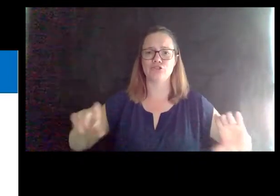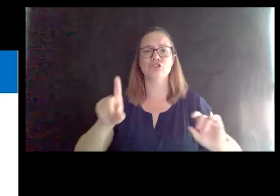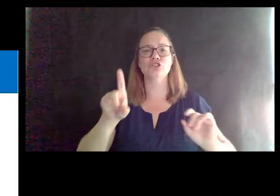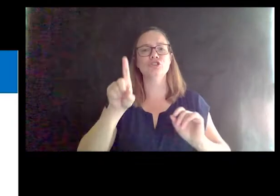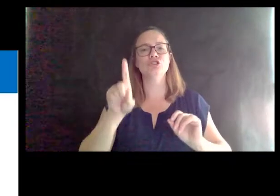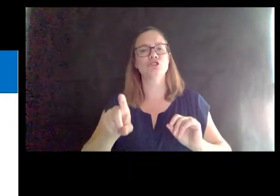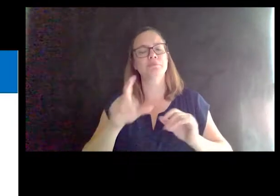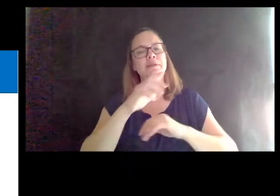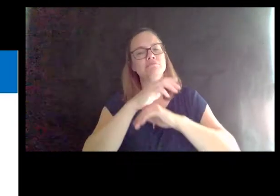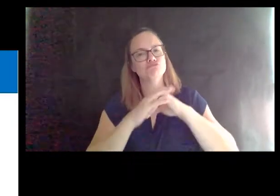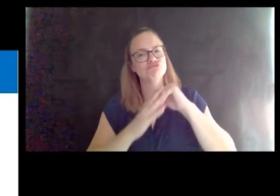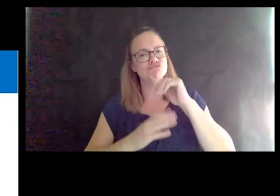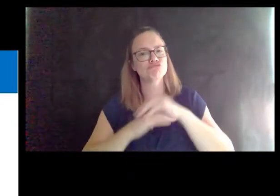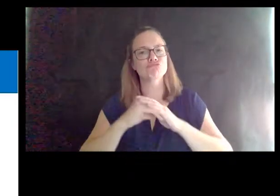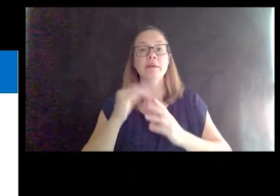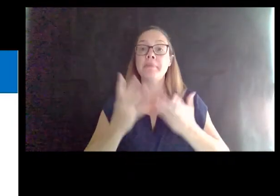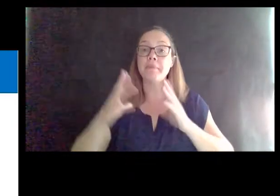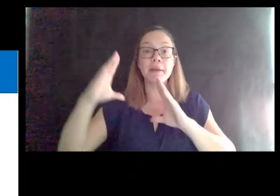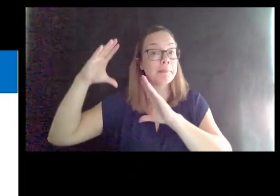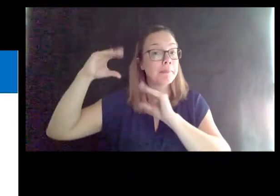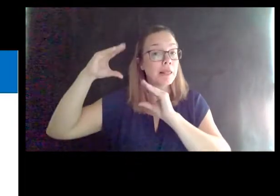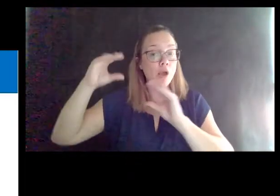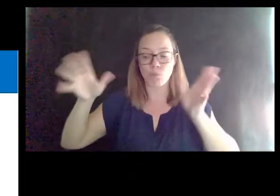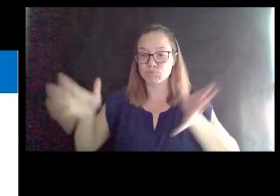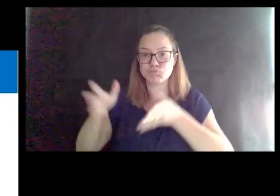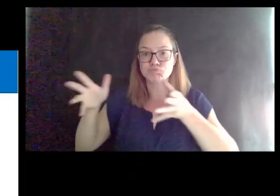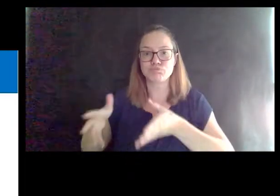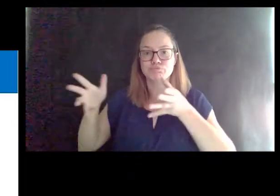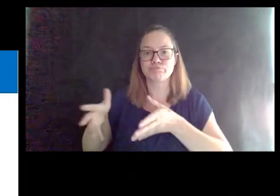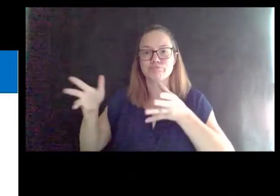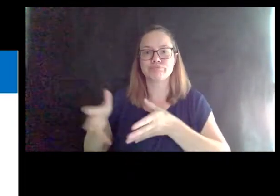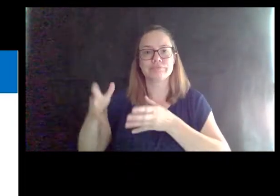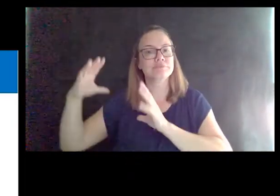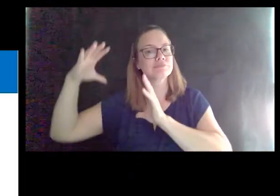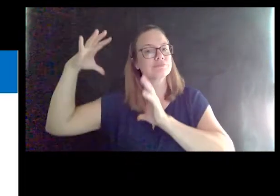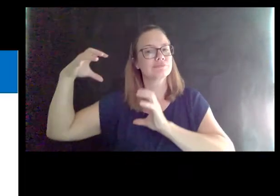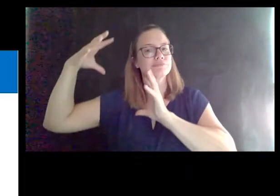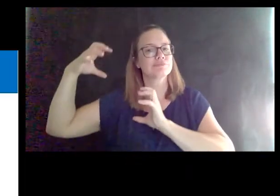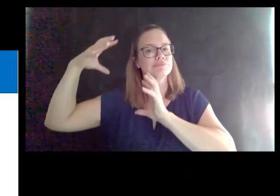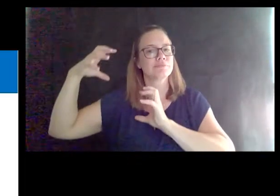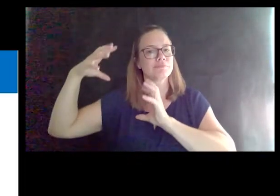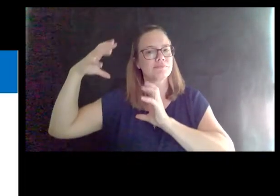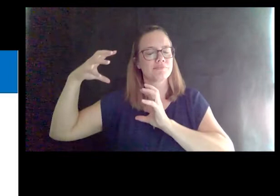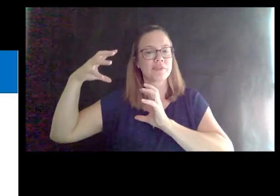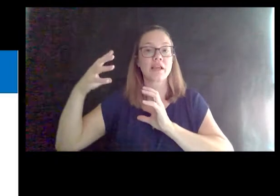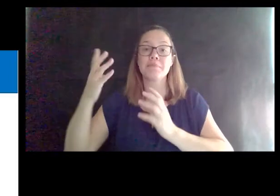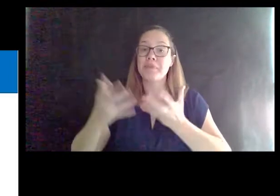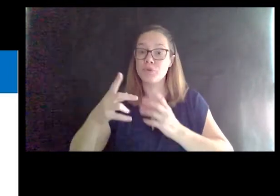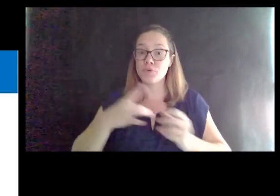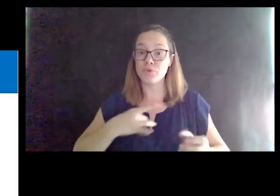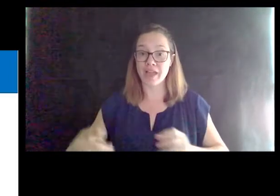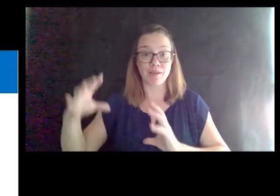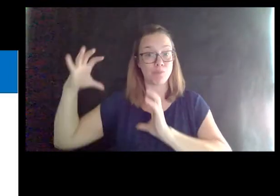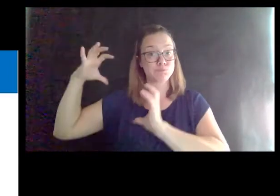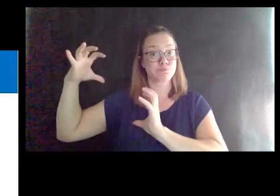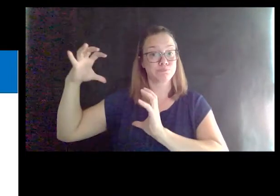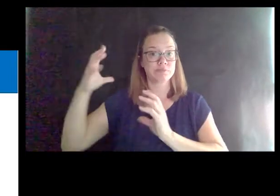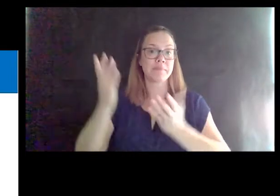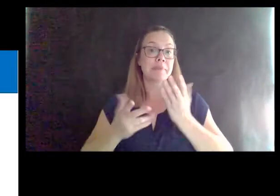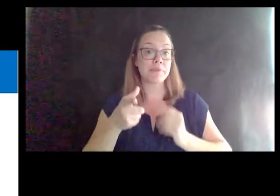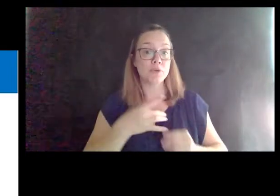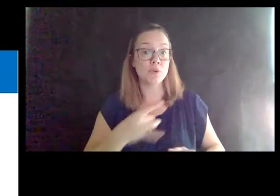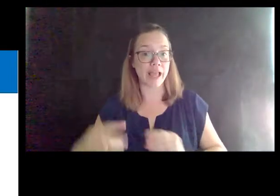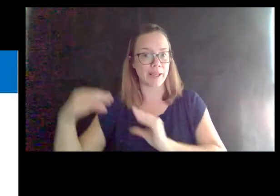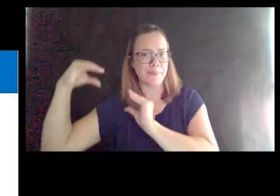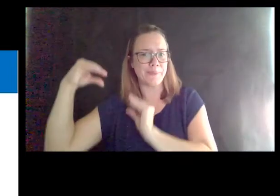pillows to make them a little, to give them a little bit more life, if you like a bigger pillow, or maybe you like a flatter pillow.